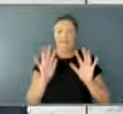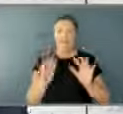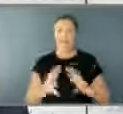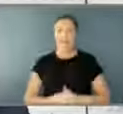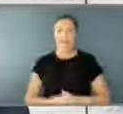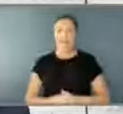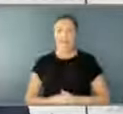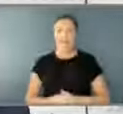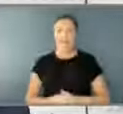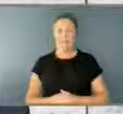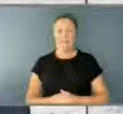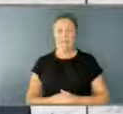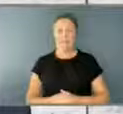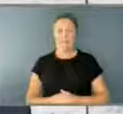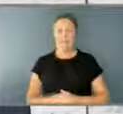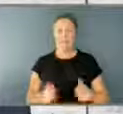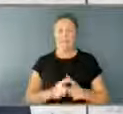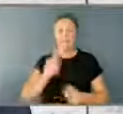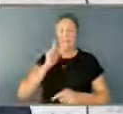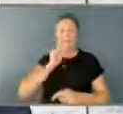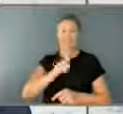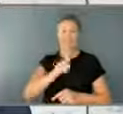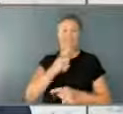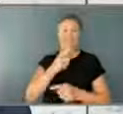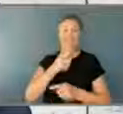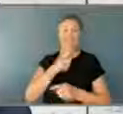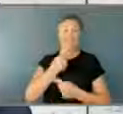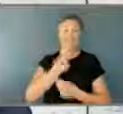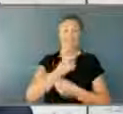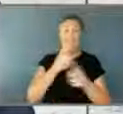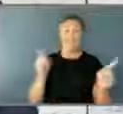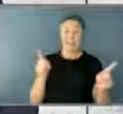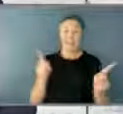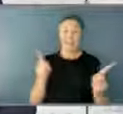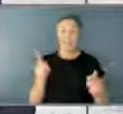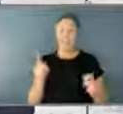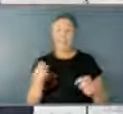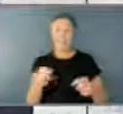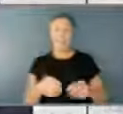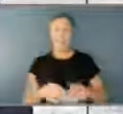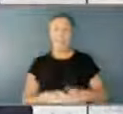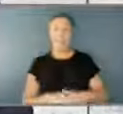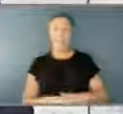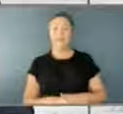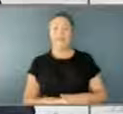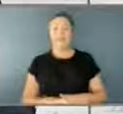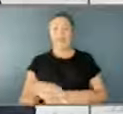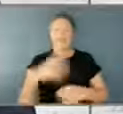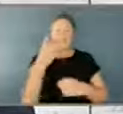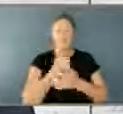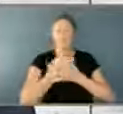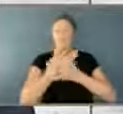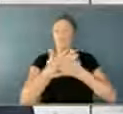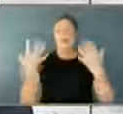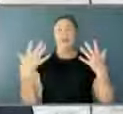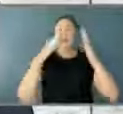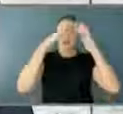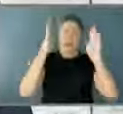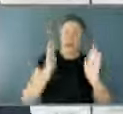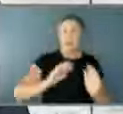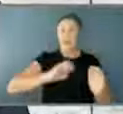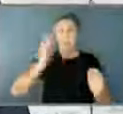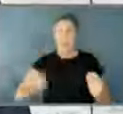said yesterday, confirmed reports of at least 71 properties and 2 firefighting vehicles have been destroyed. The burn scale now